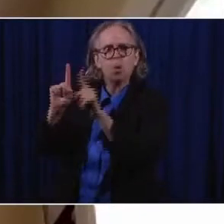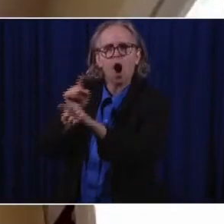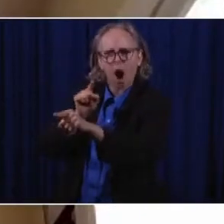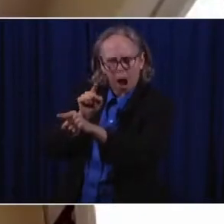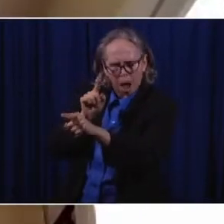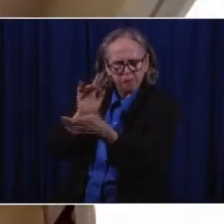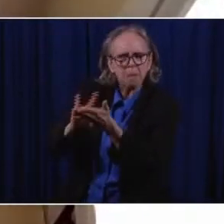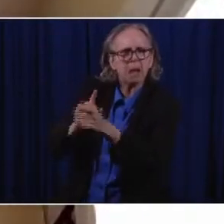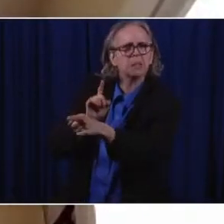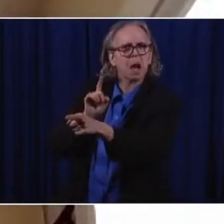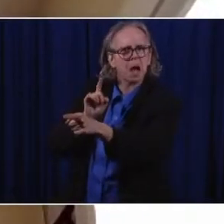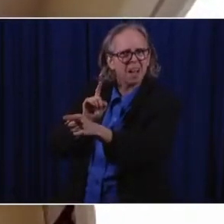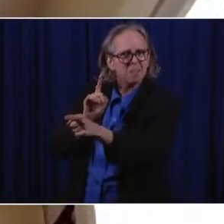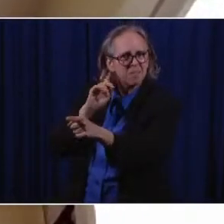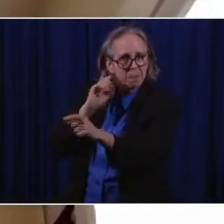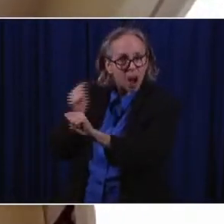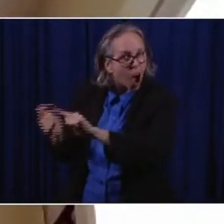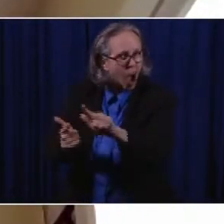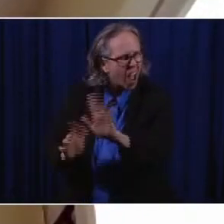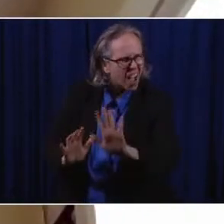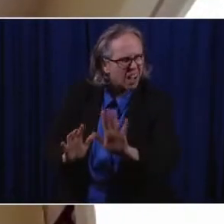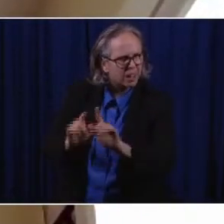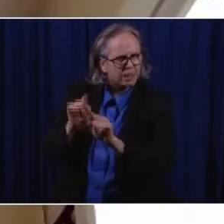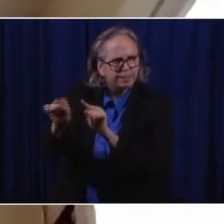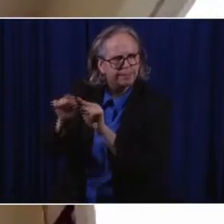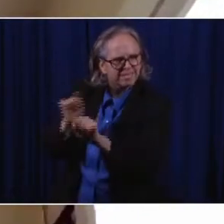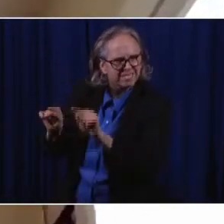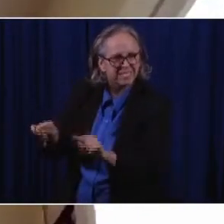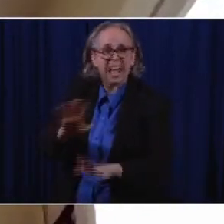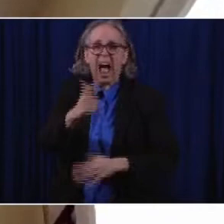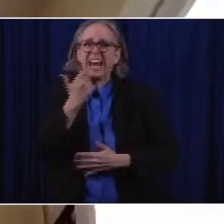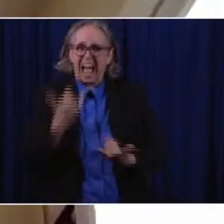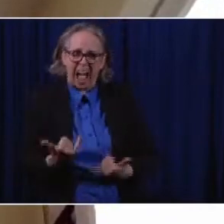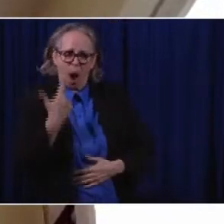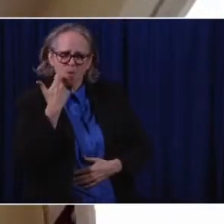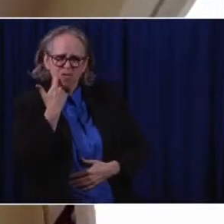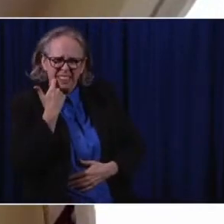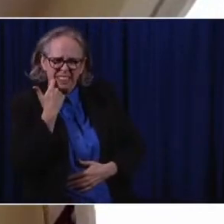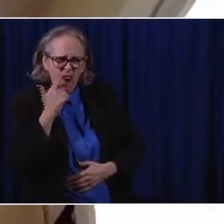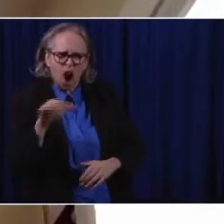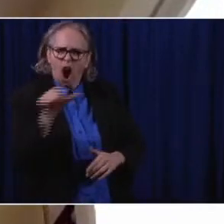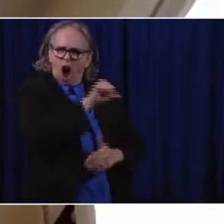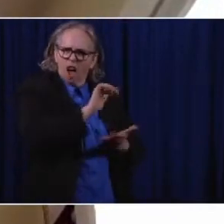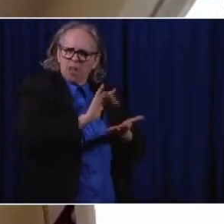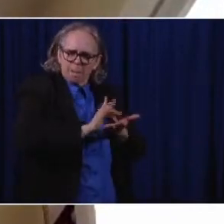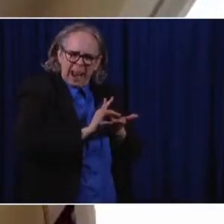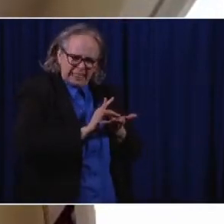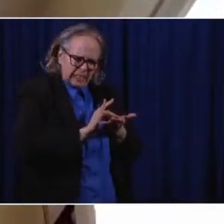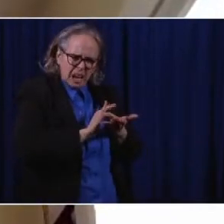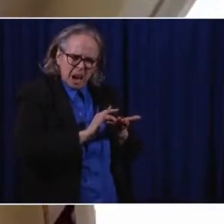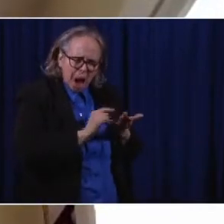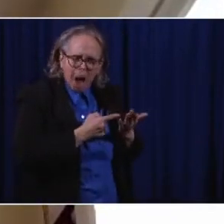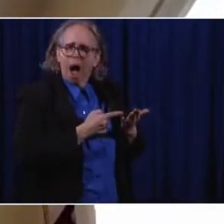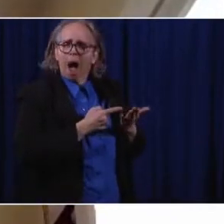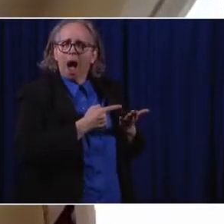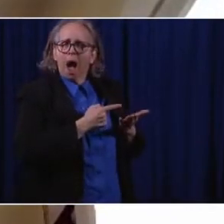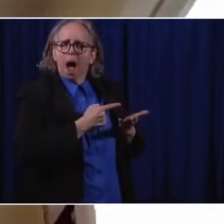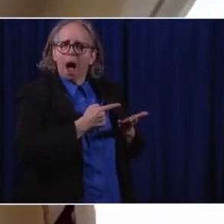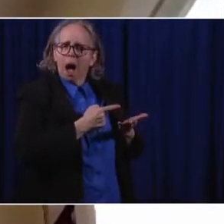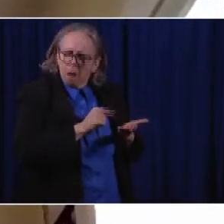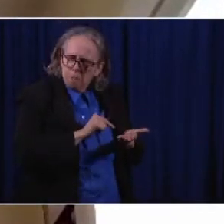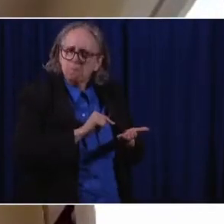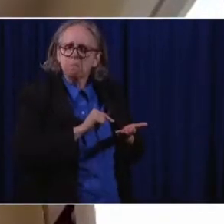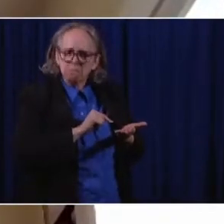recently that we've had medications that have come to us that are really targeted to the outpatient